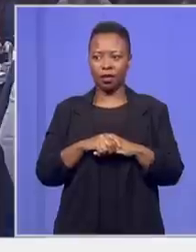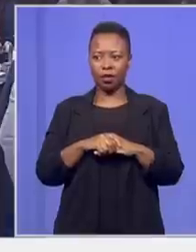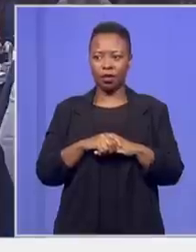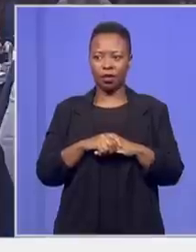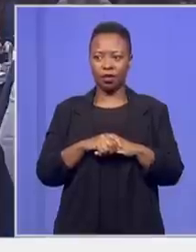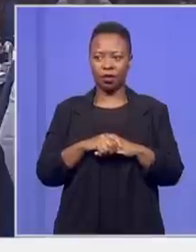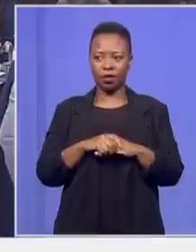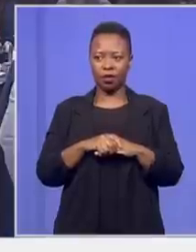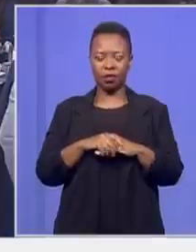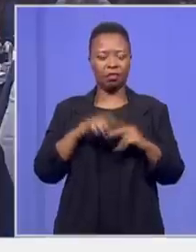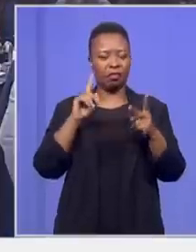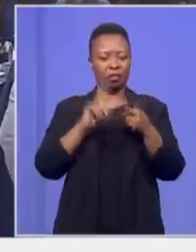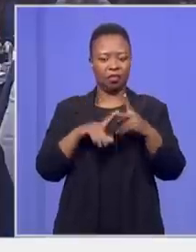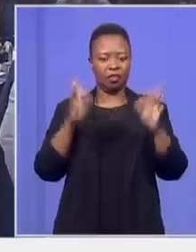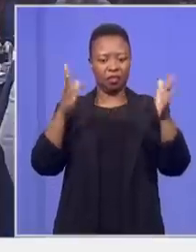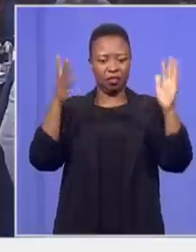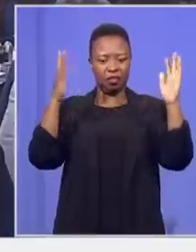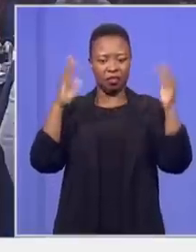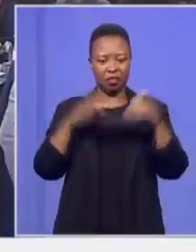Cheers.